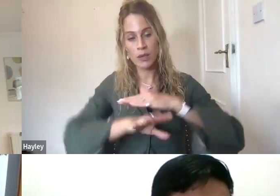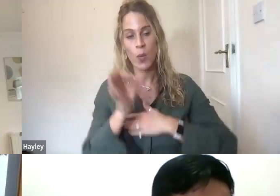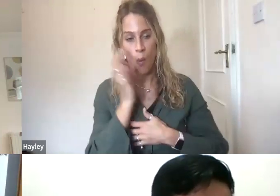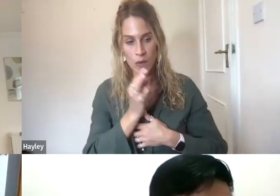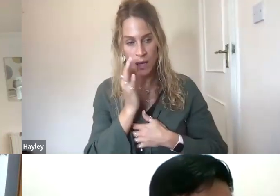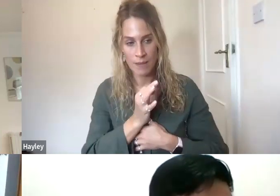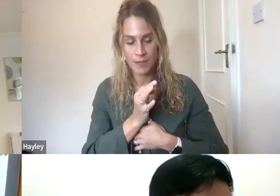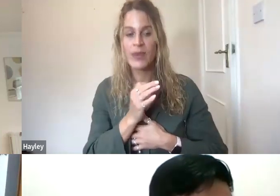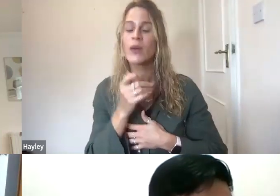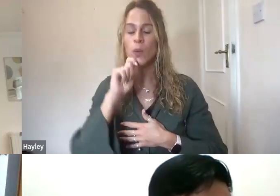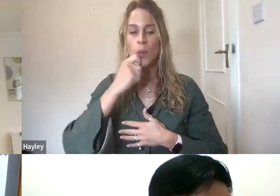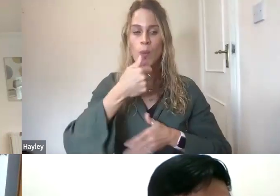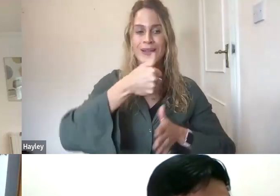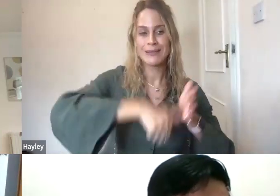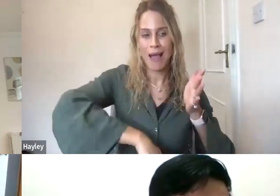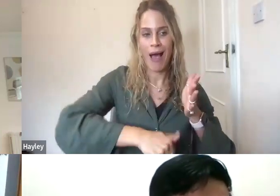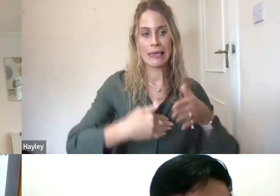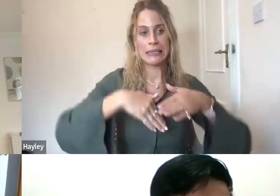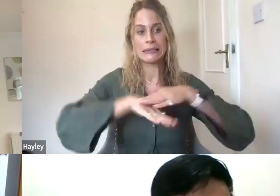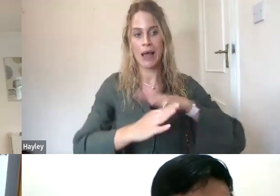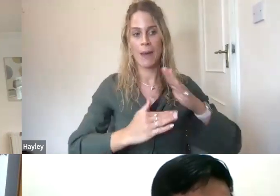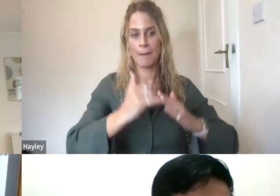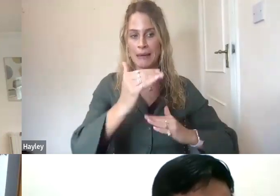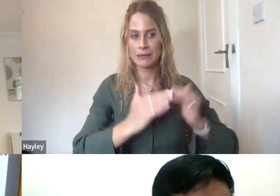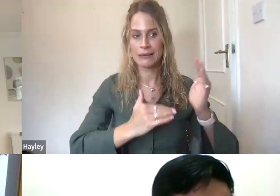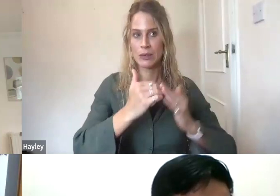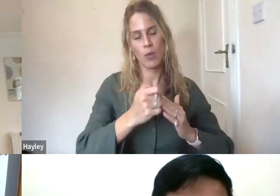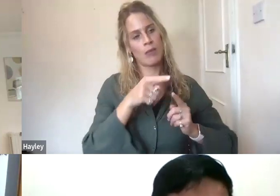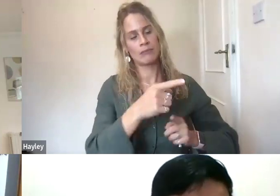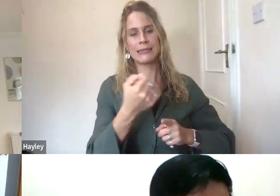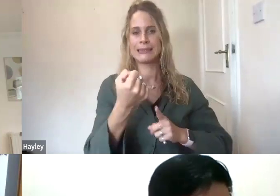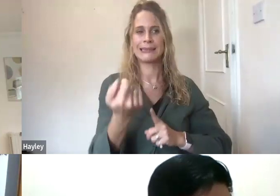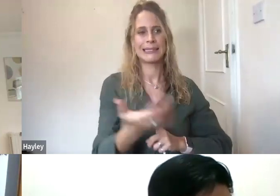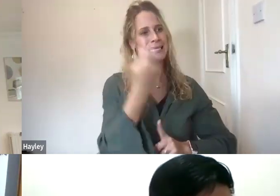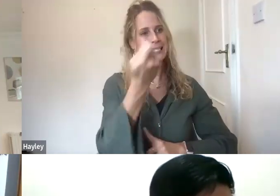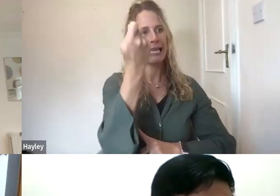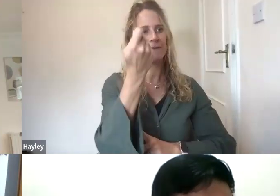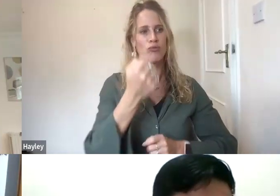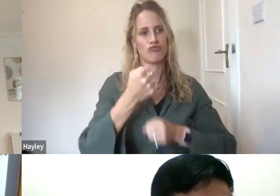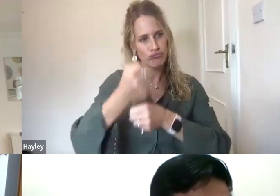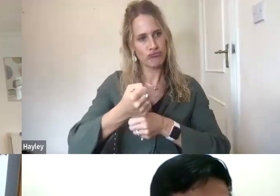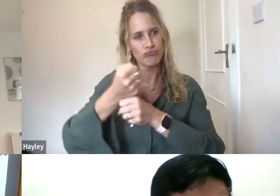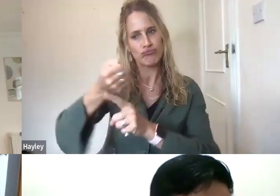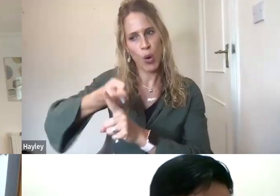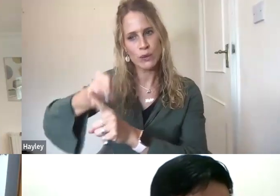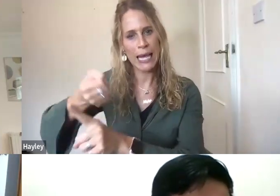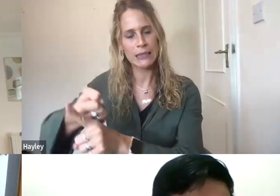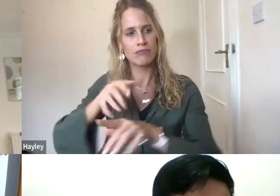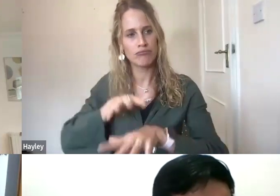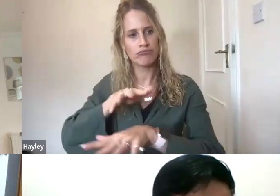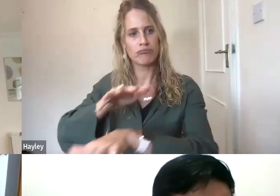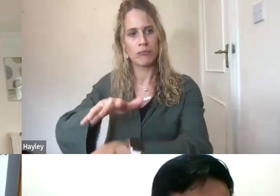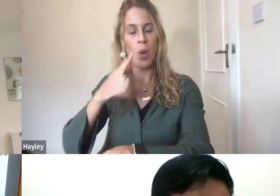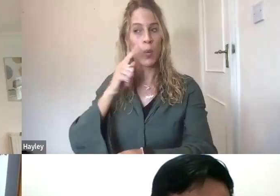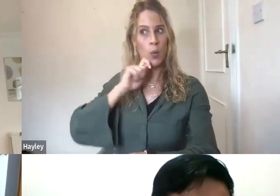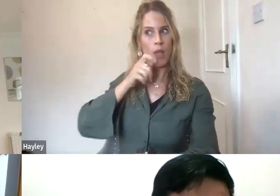start inside the buildings where successful protest marches have passed by. We will chase each other as fast